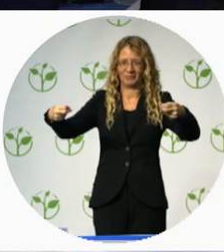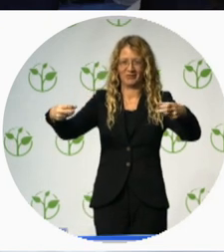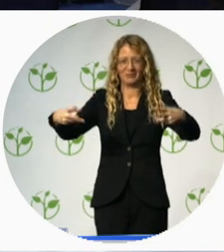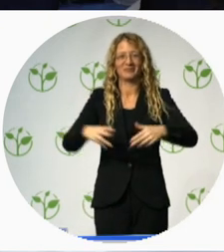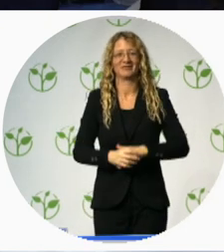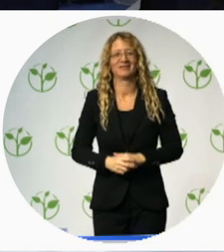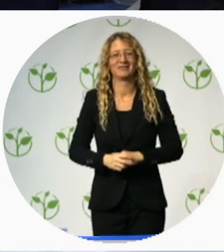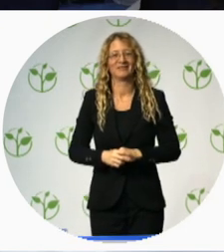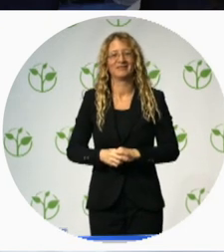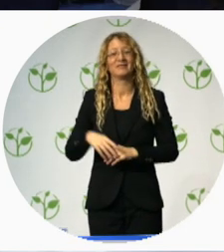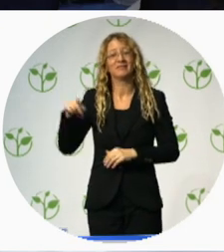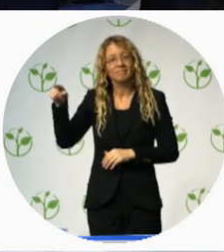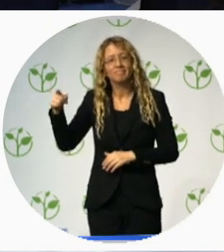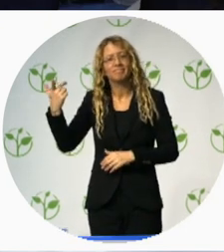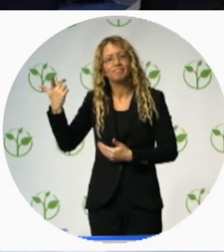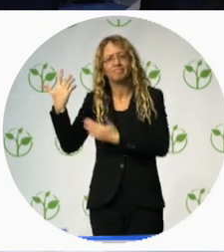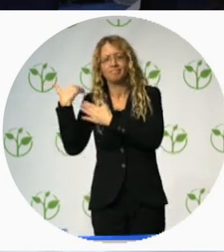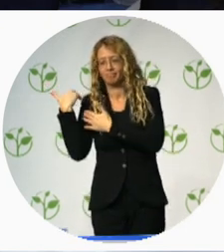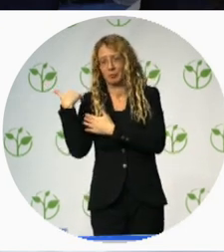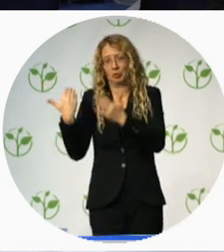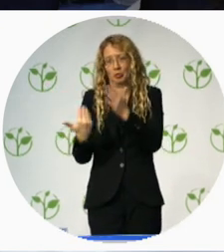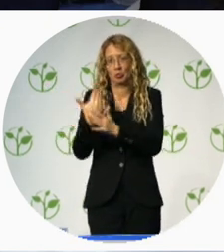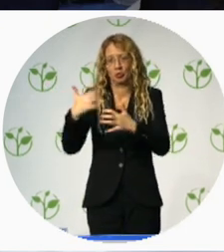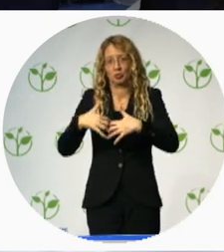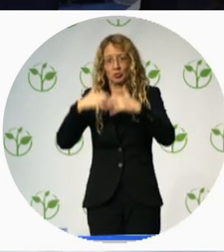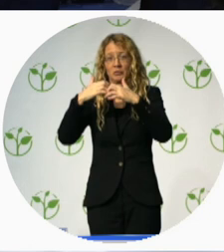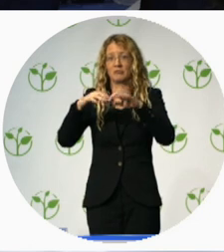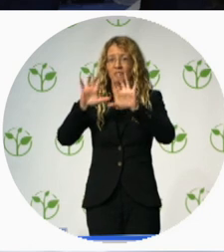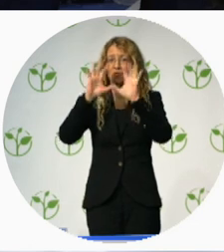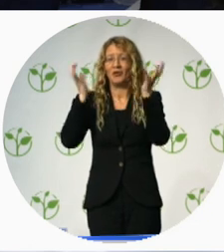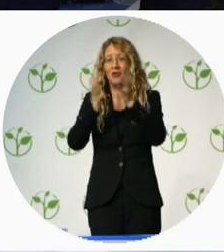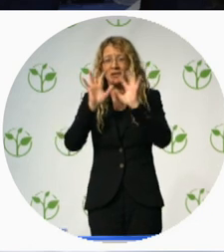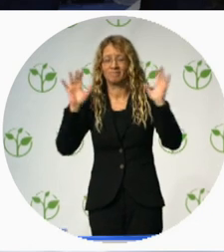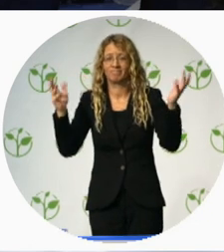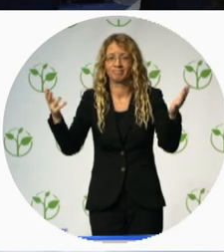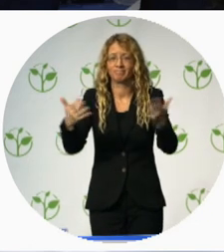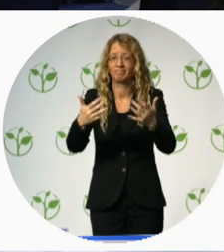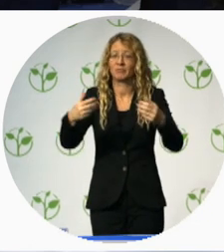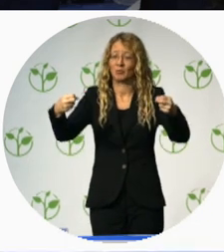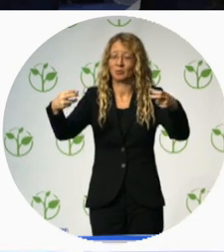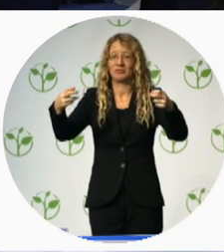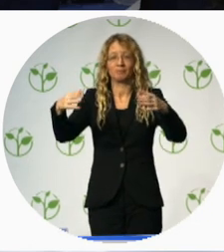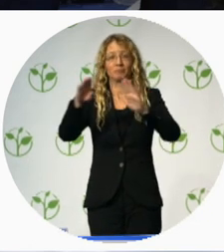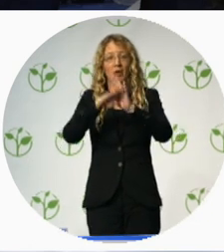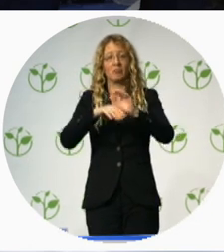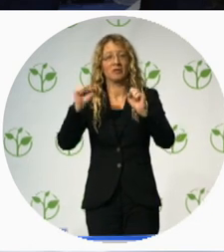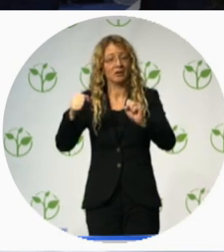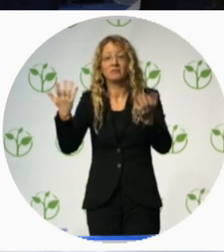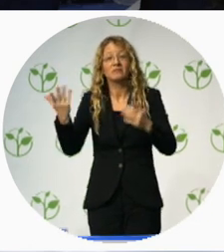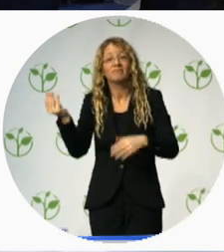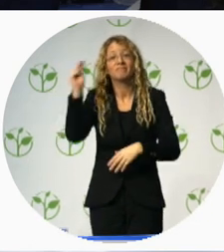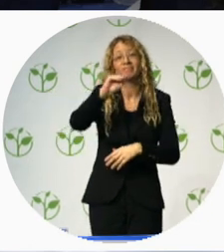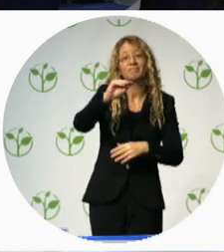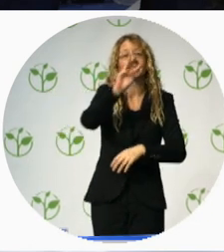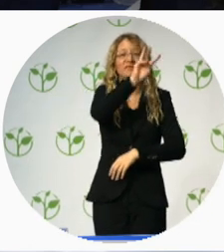State, established a global video captioning program. This web-based platform supports and standardizes the process of captioning